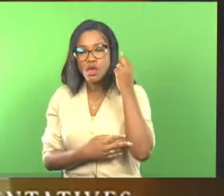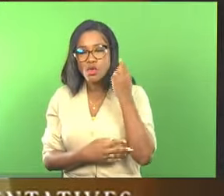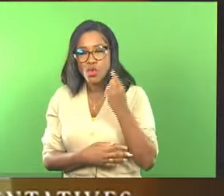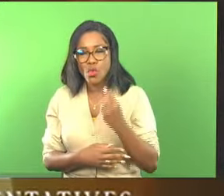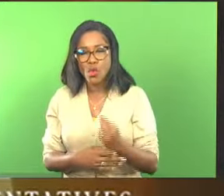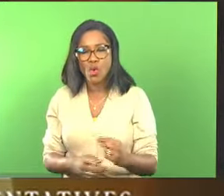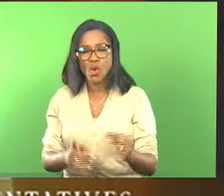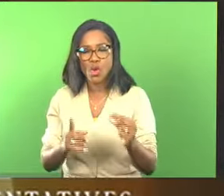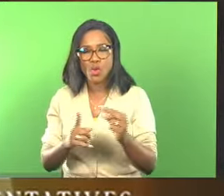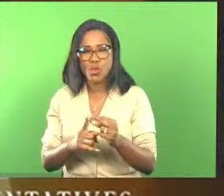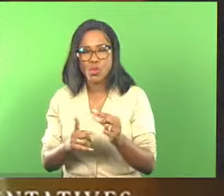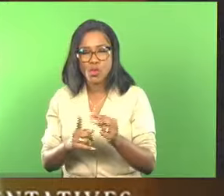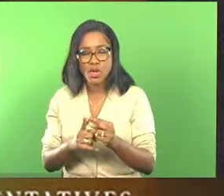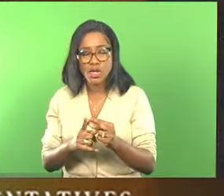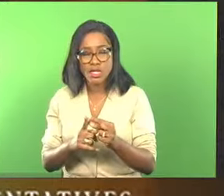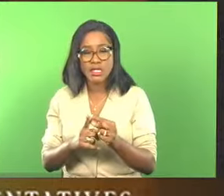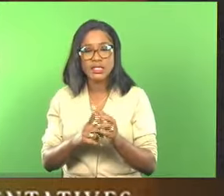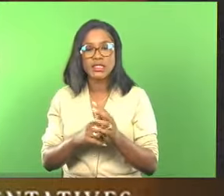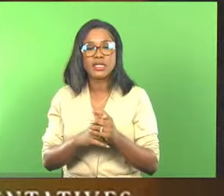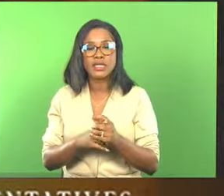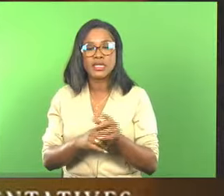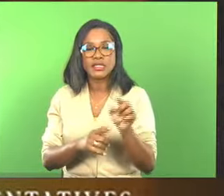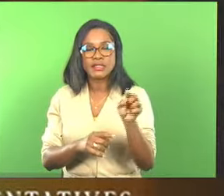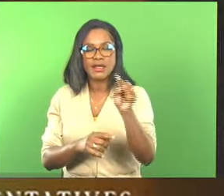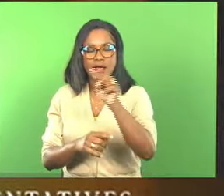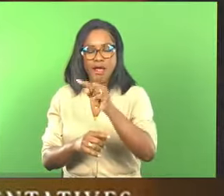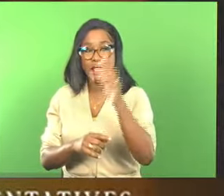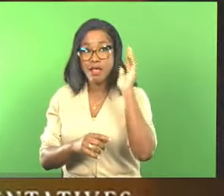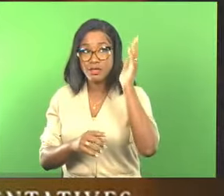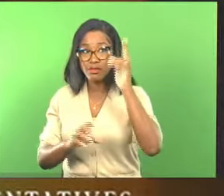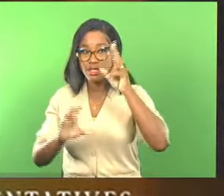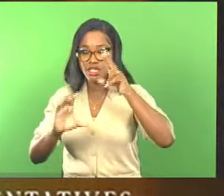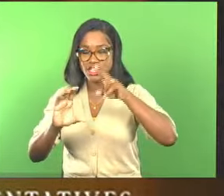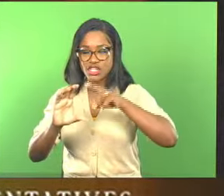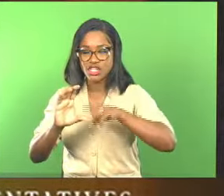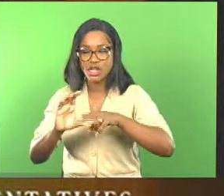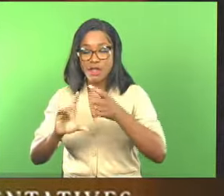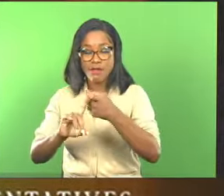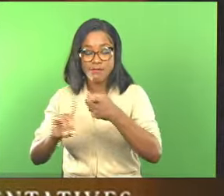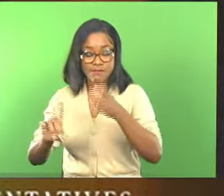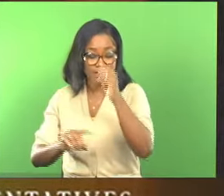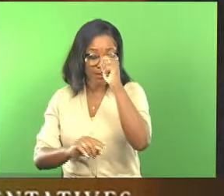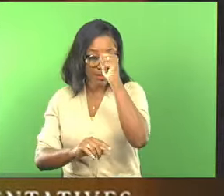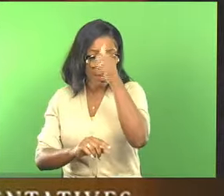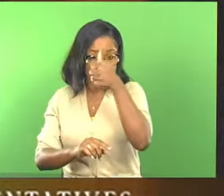the Speaker's chair from the people of India